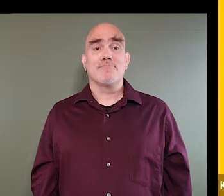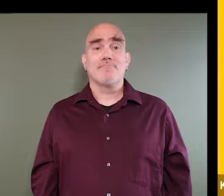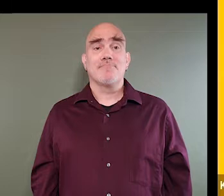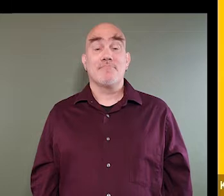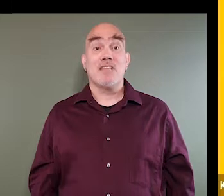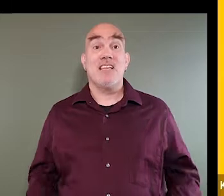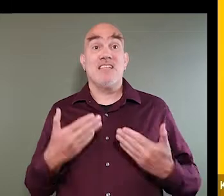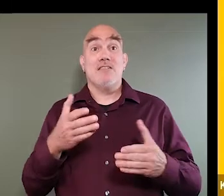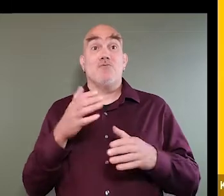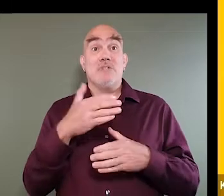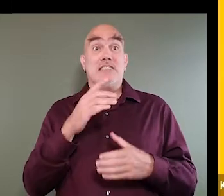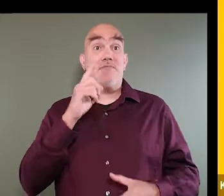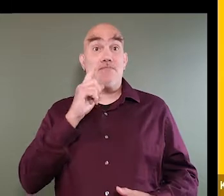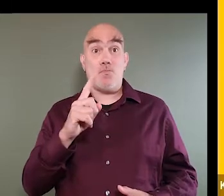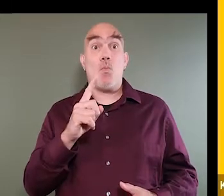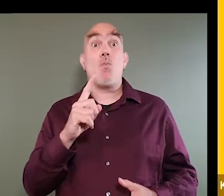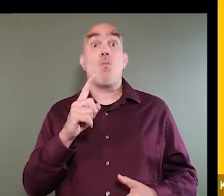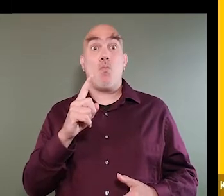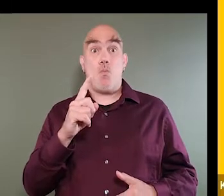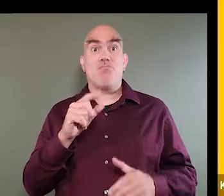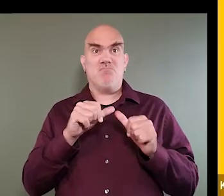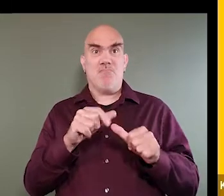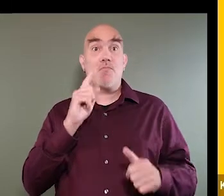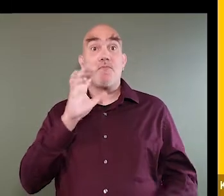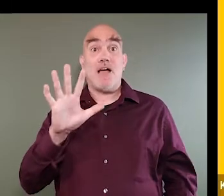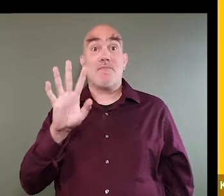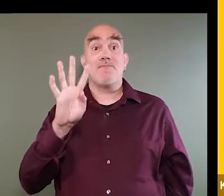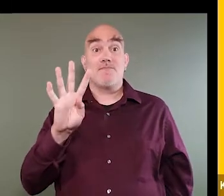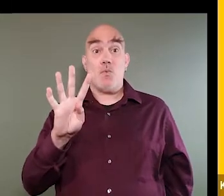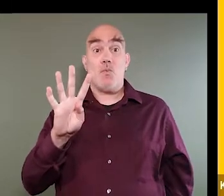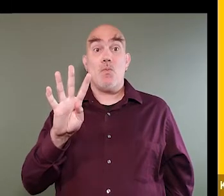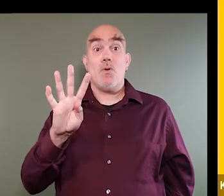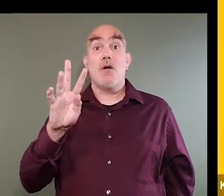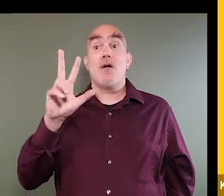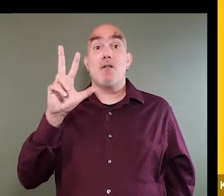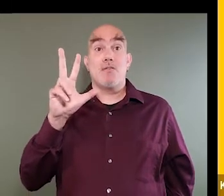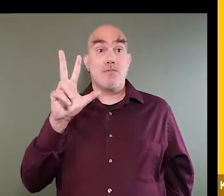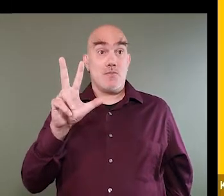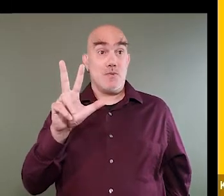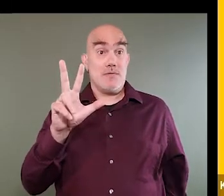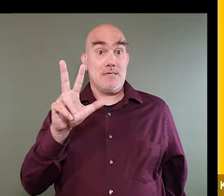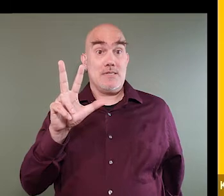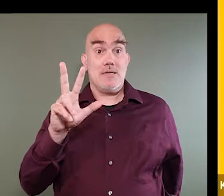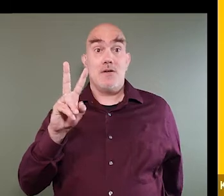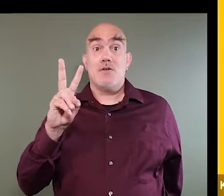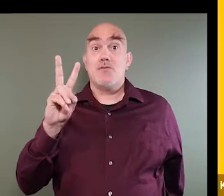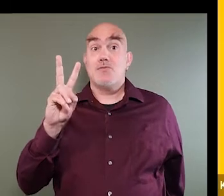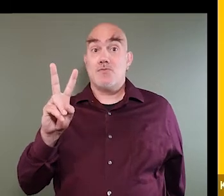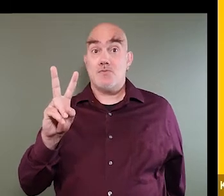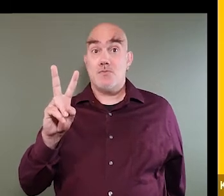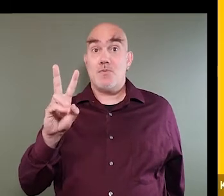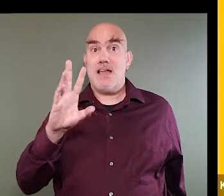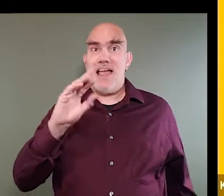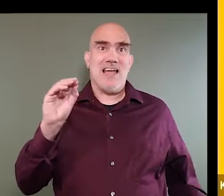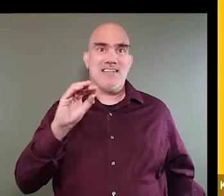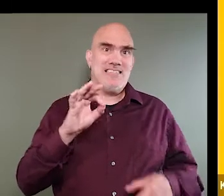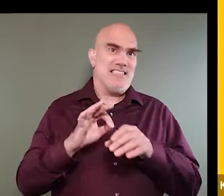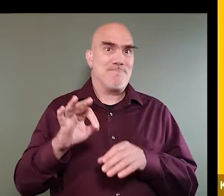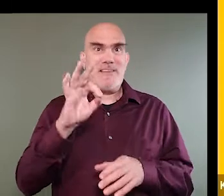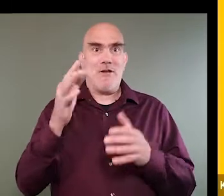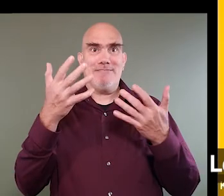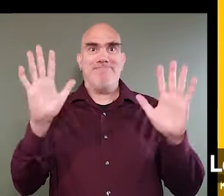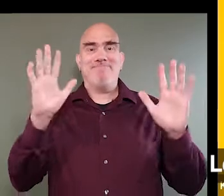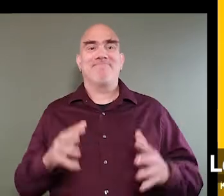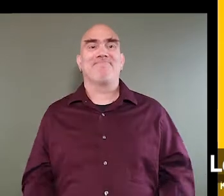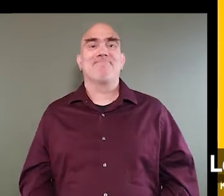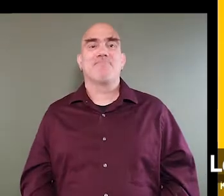Let's keep twisting. 4, 5, 4, 3, 2, and